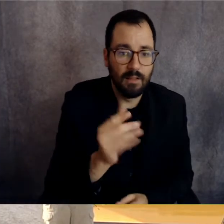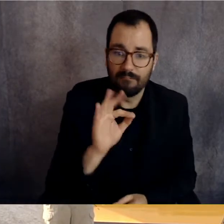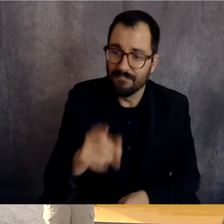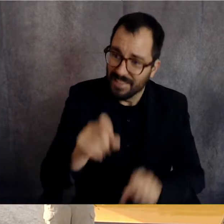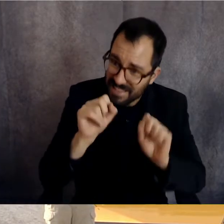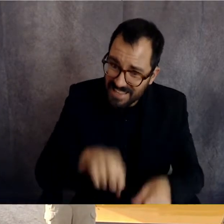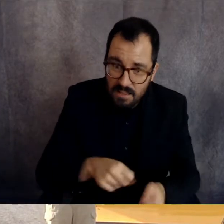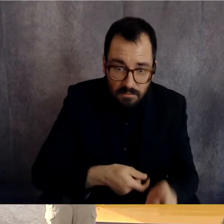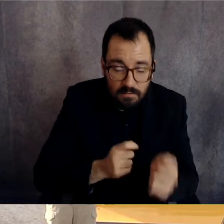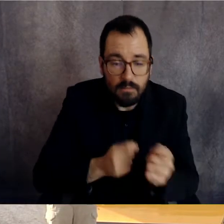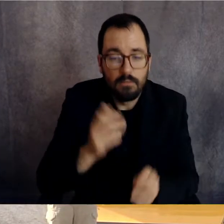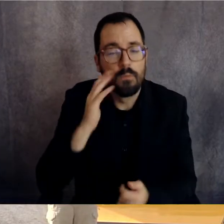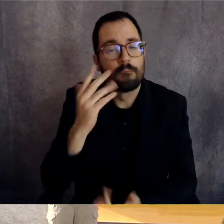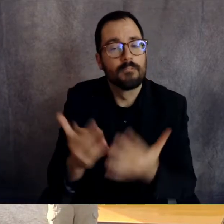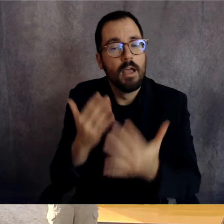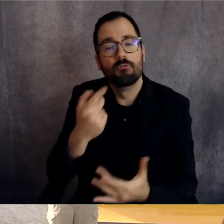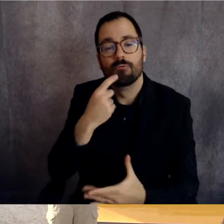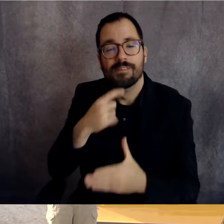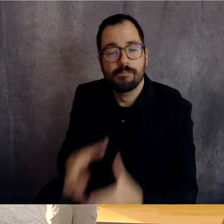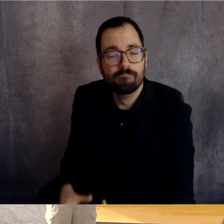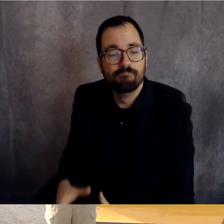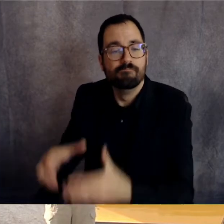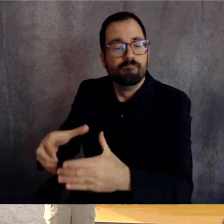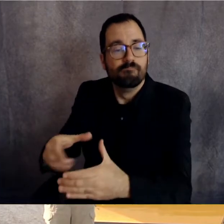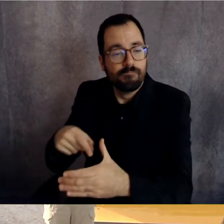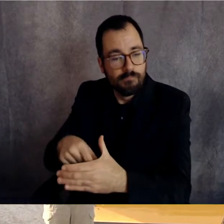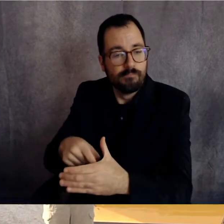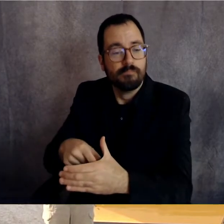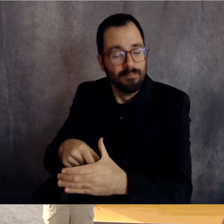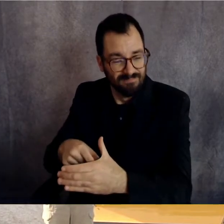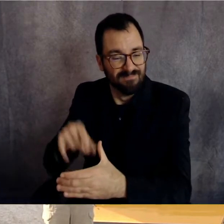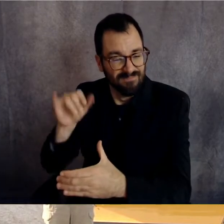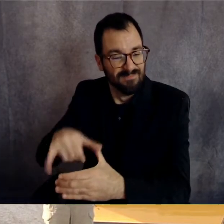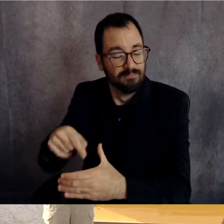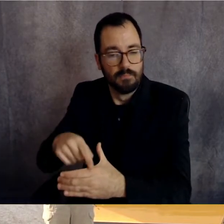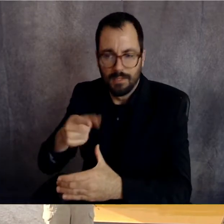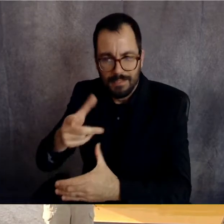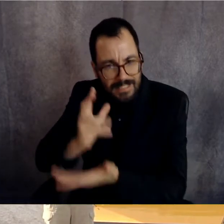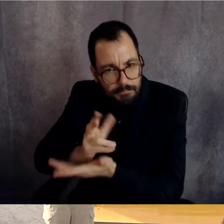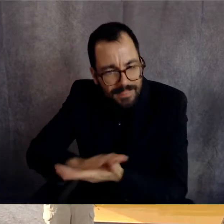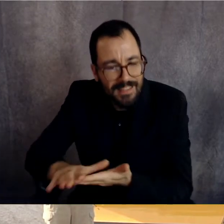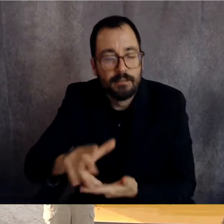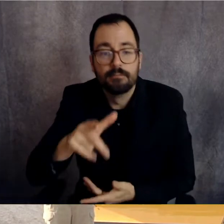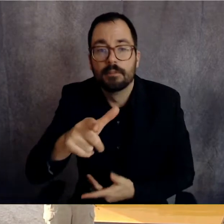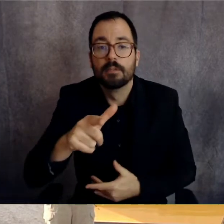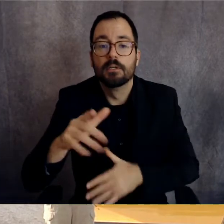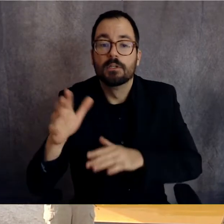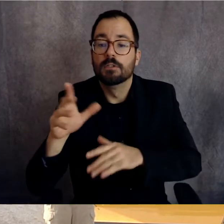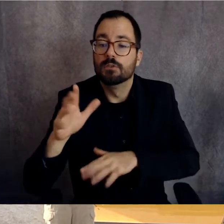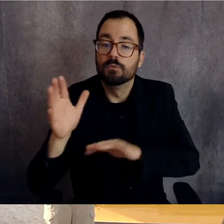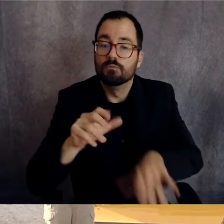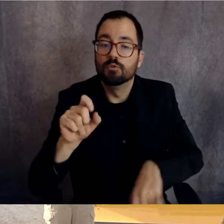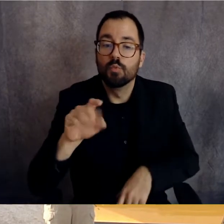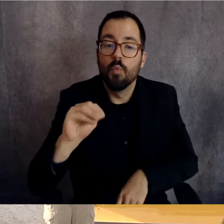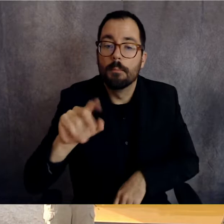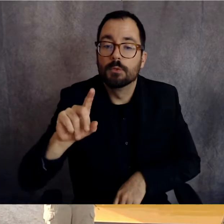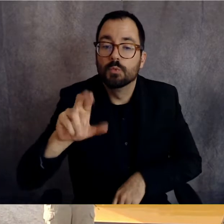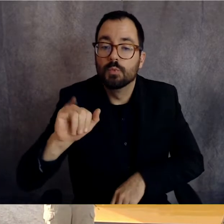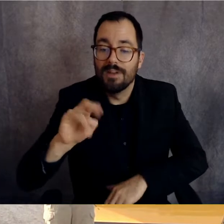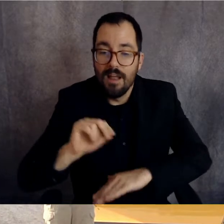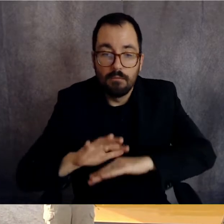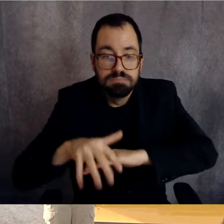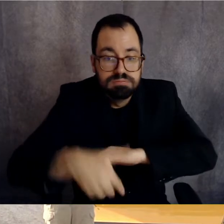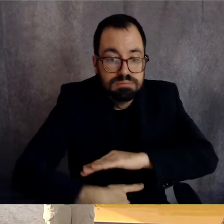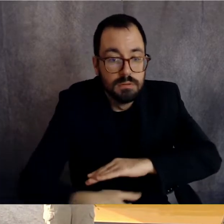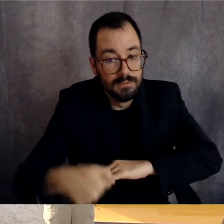fire hydrants in front of their homes or on the streets. We're asking you to make sure the storm drains in your streets are shoveled out as well, so that when the snow begins to melt